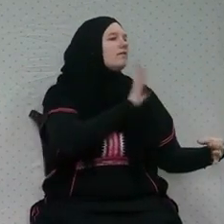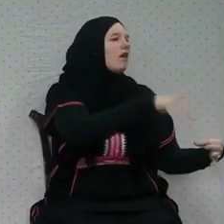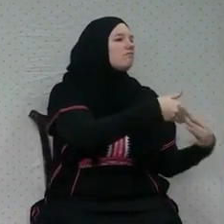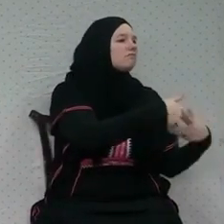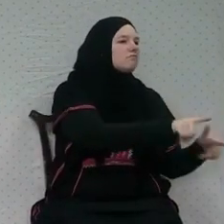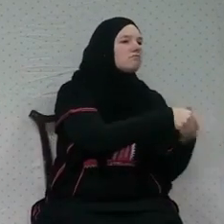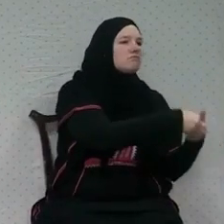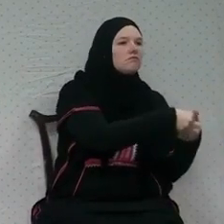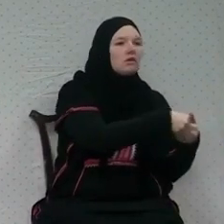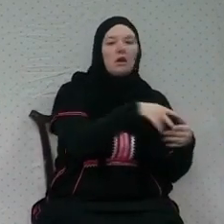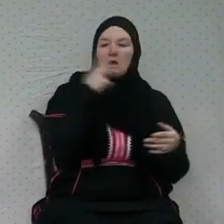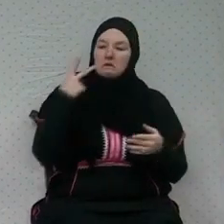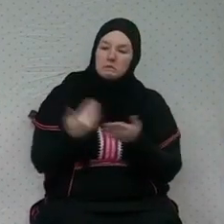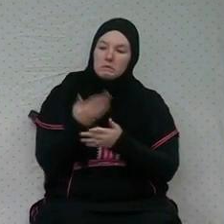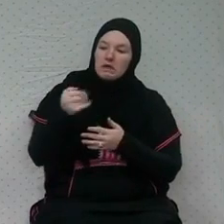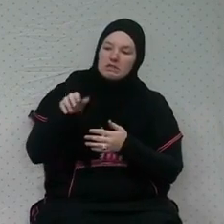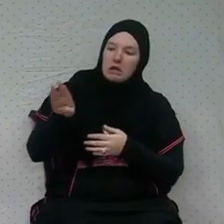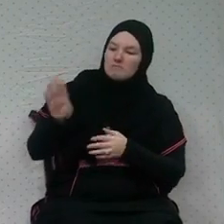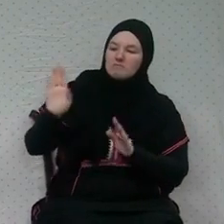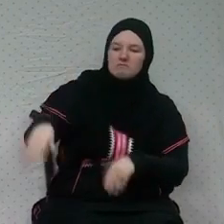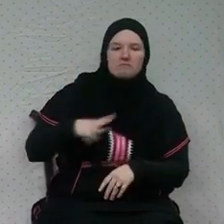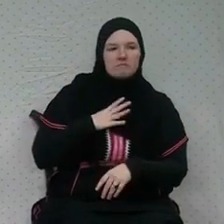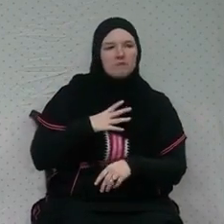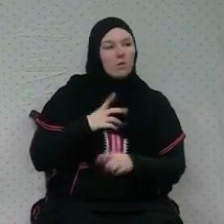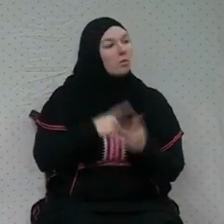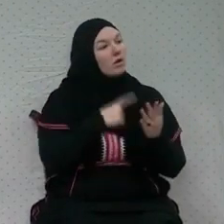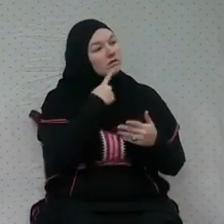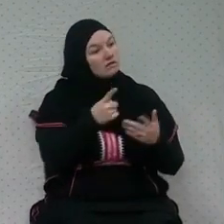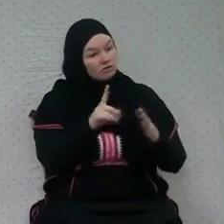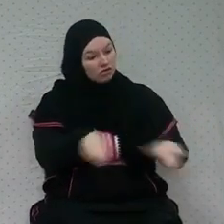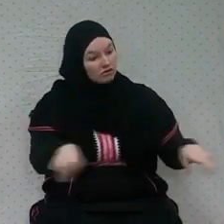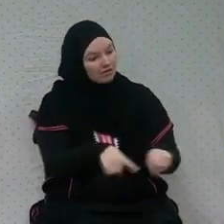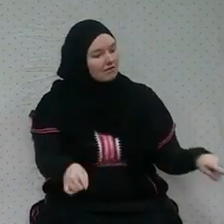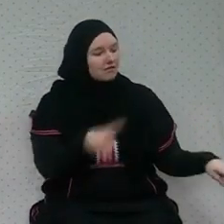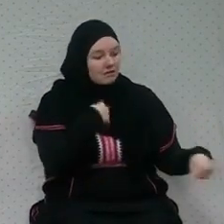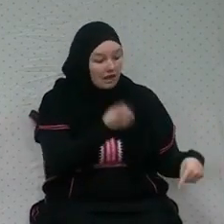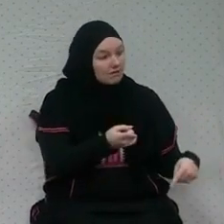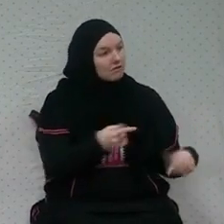does it tell the younger generation? It tells them that it doesn't matter.